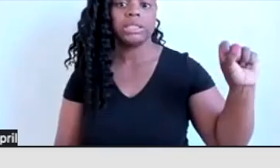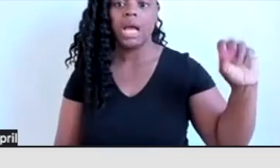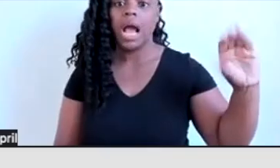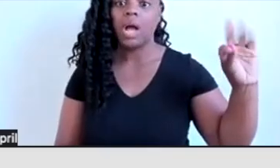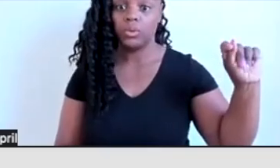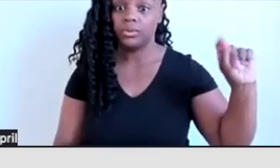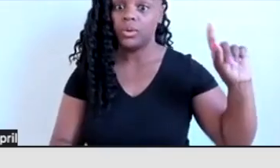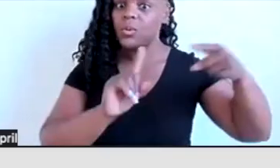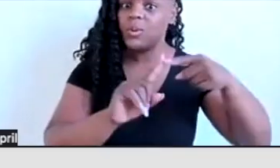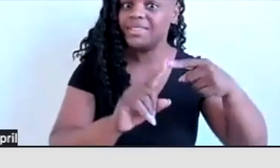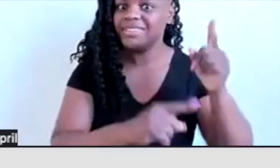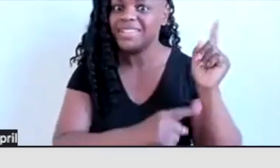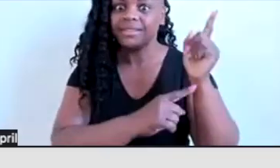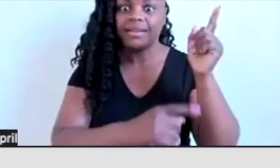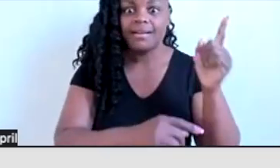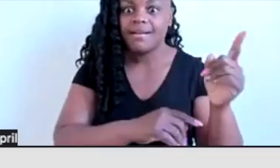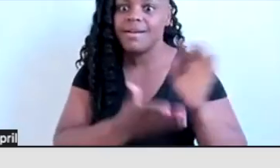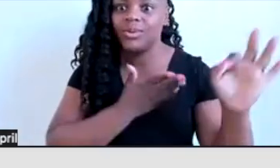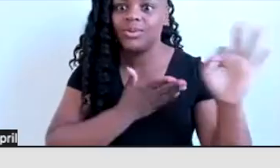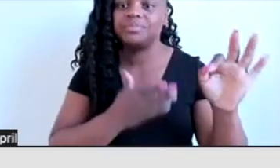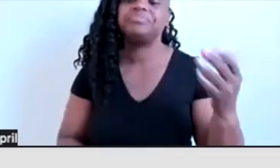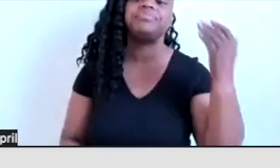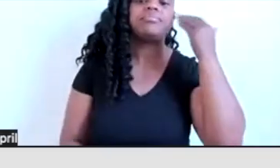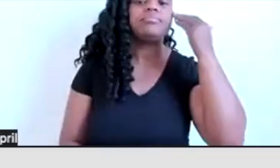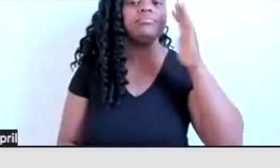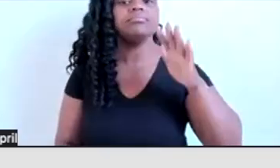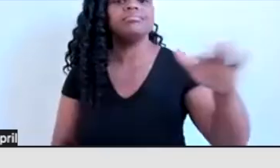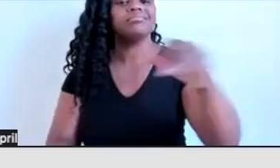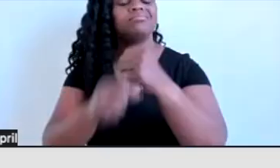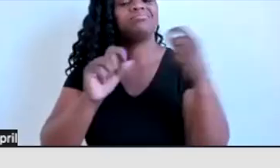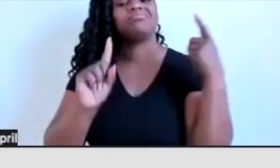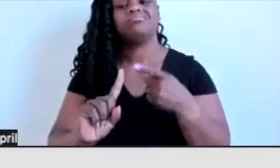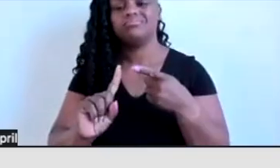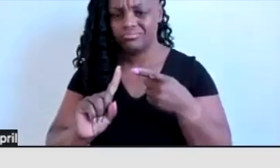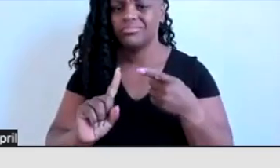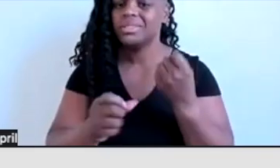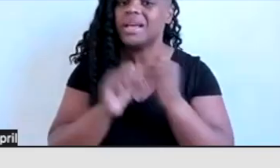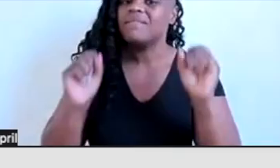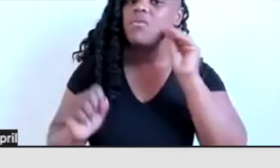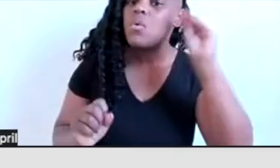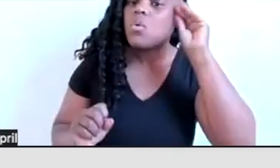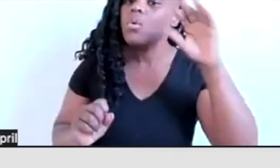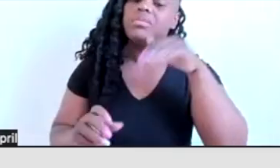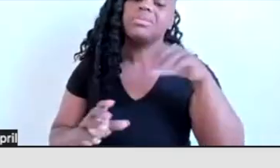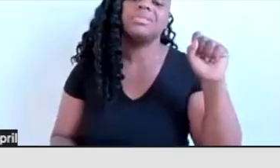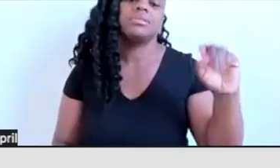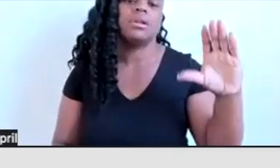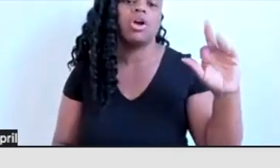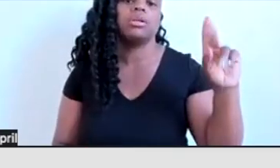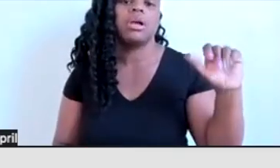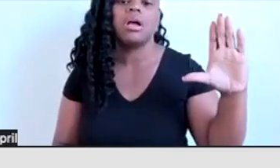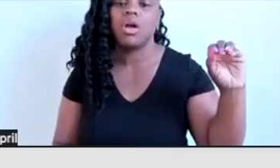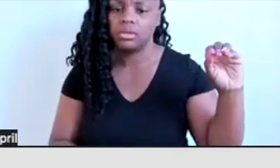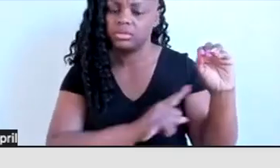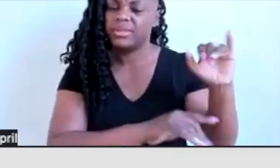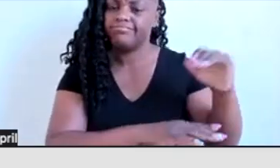Cadre. Cadre is the network of nonprofit organizations in Santa Clara County that prepare and respond